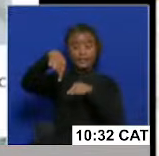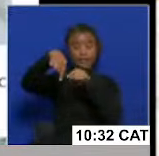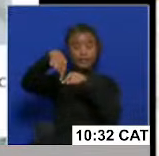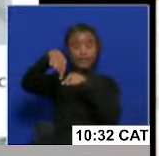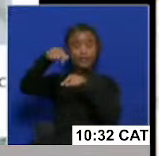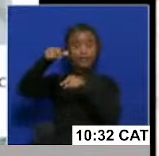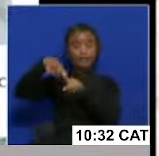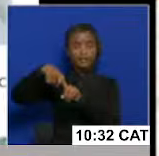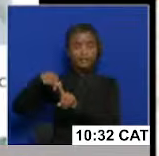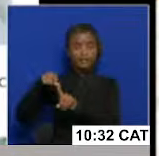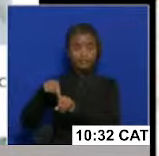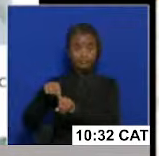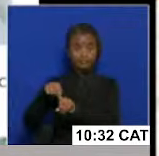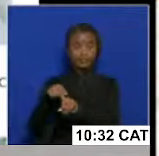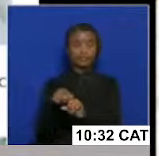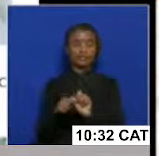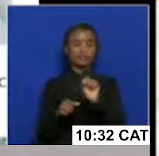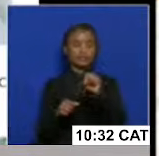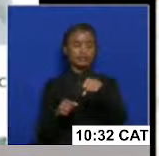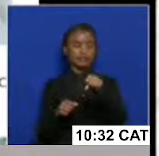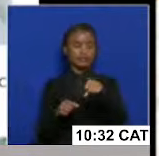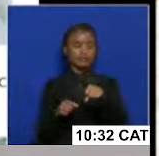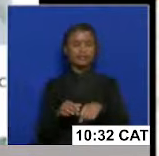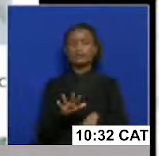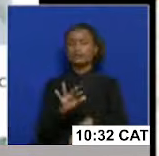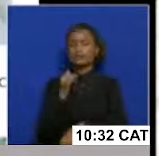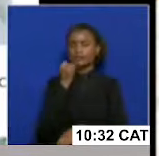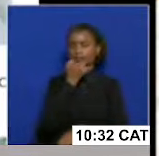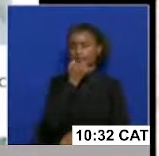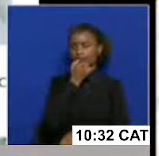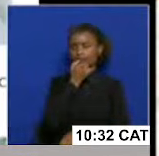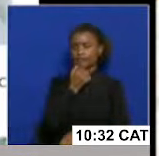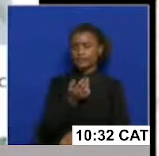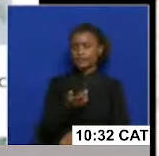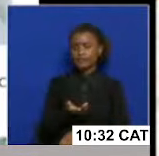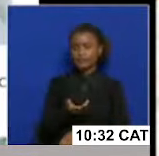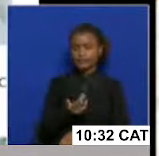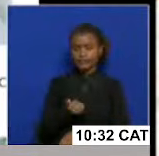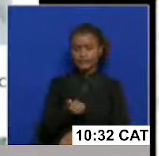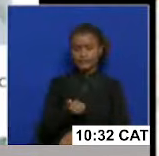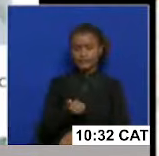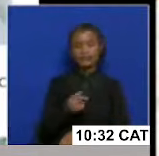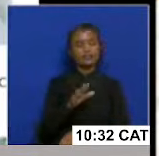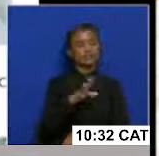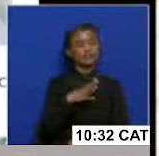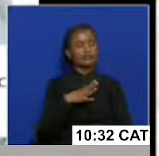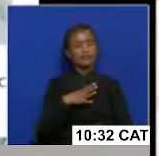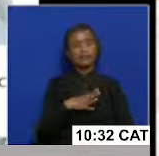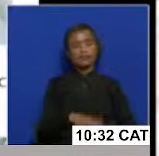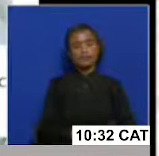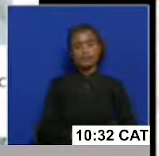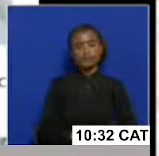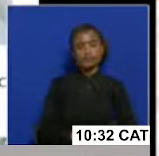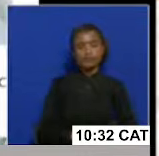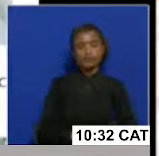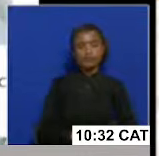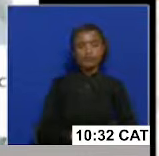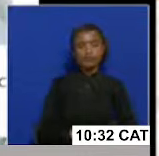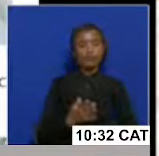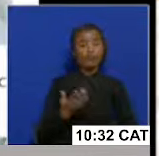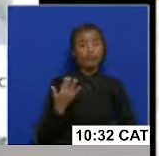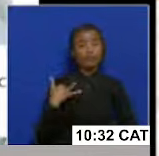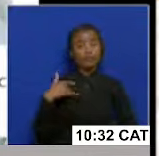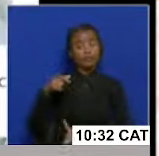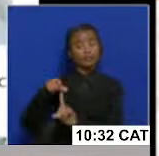Yes. Sorry, do you see that the Okay, arrow? my apology. It's in order. I didn't see this person. The person.